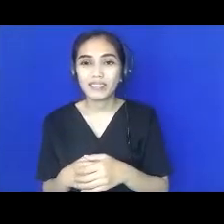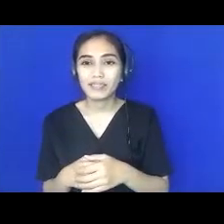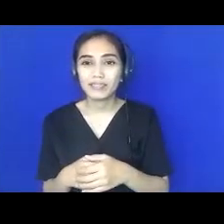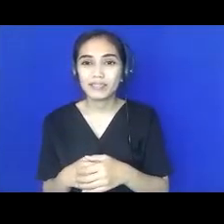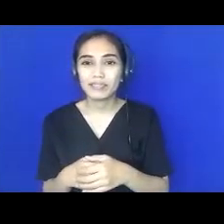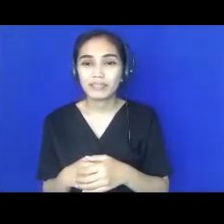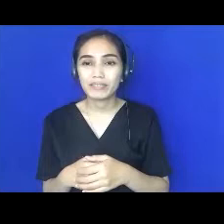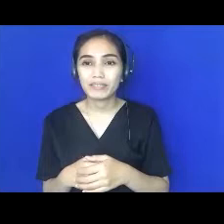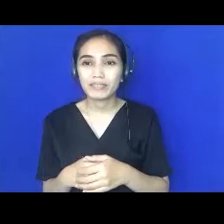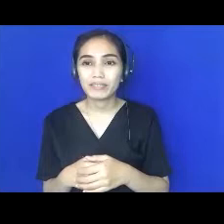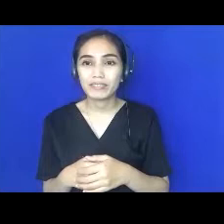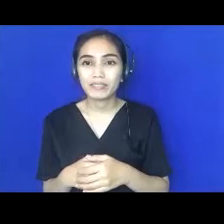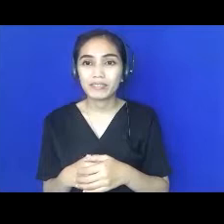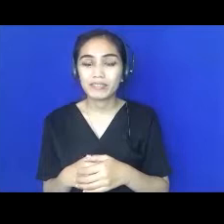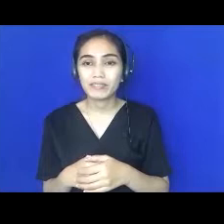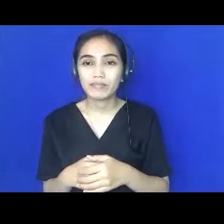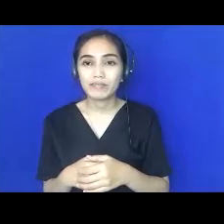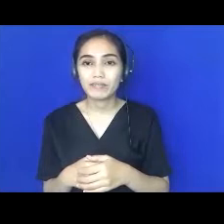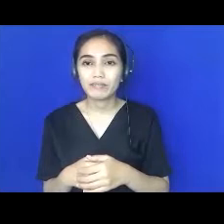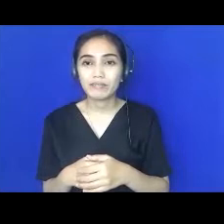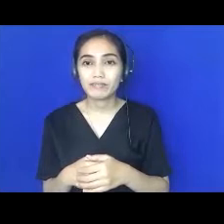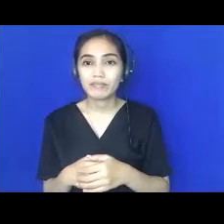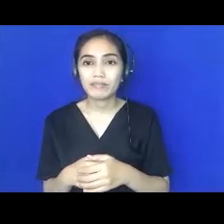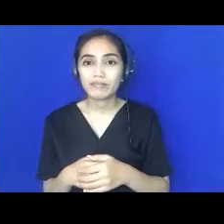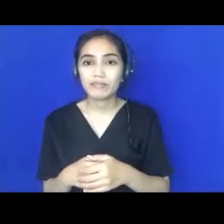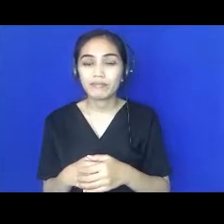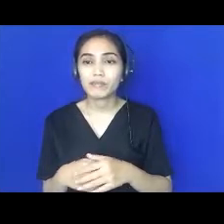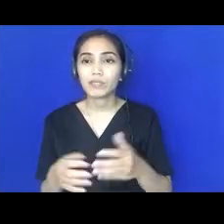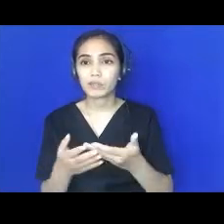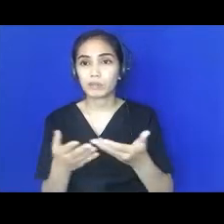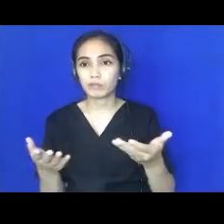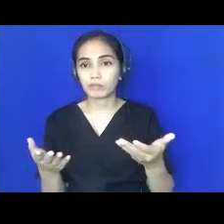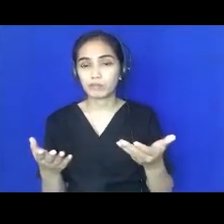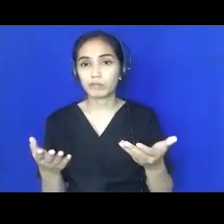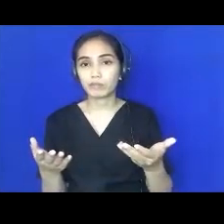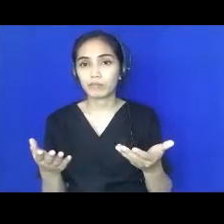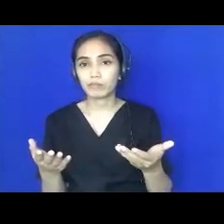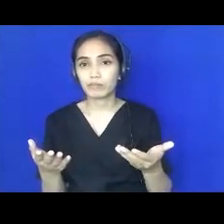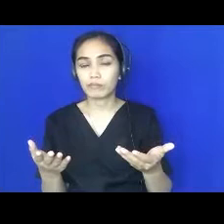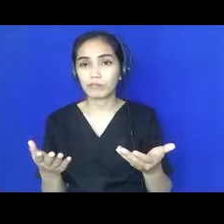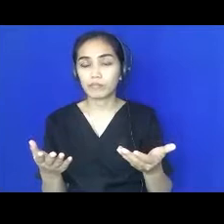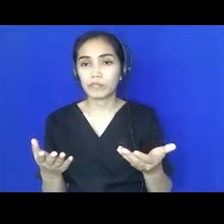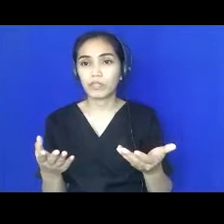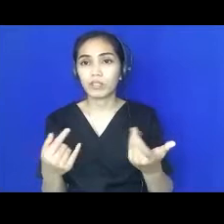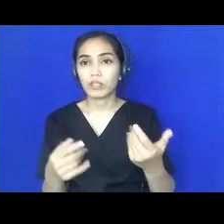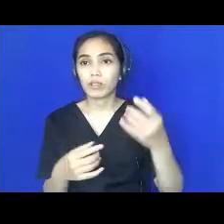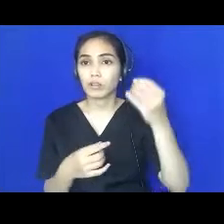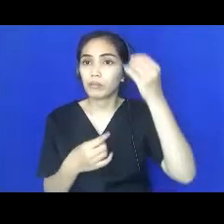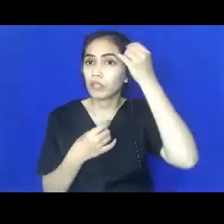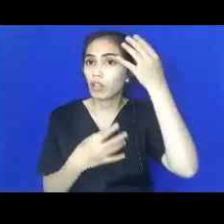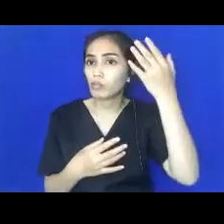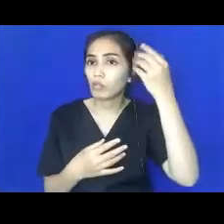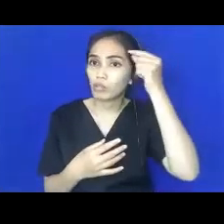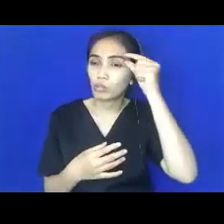the teachers, and for the health workers. And we know that especially for adolescent girls, teenagers,